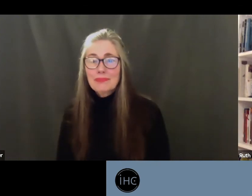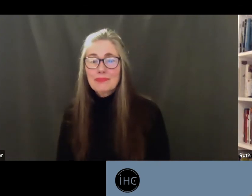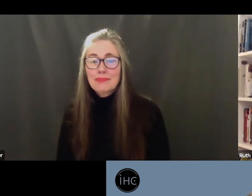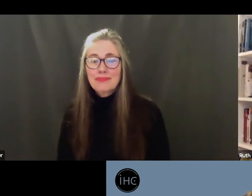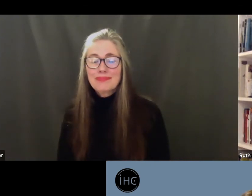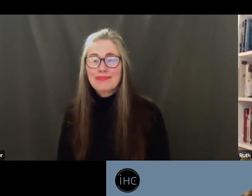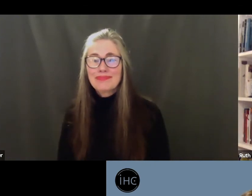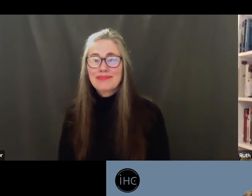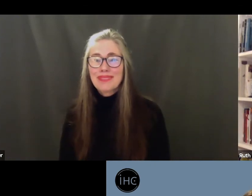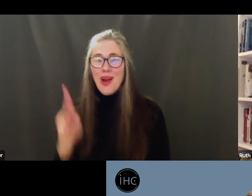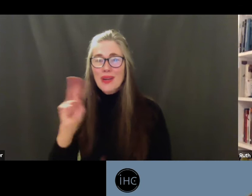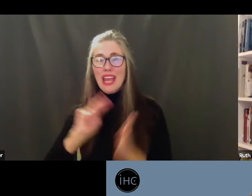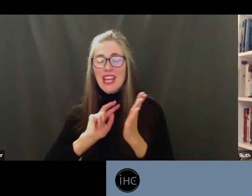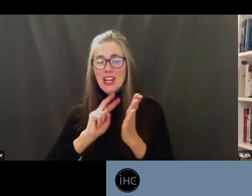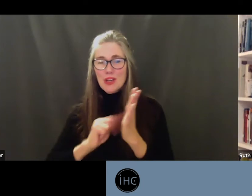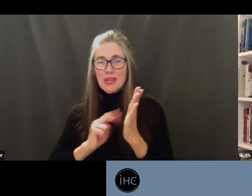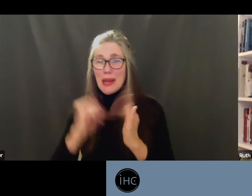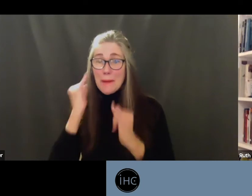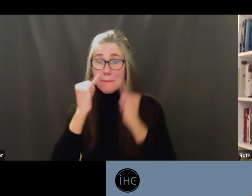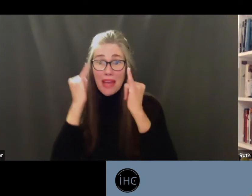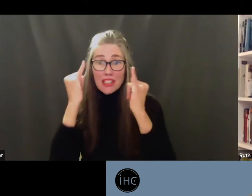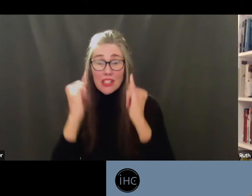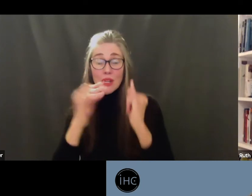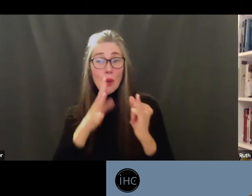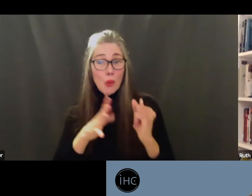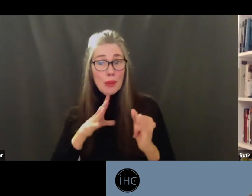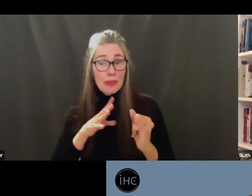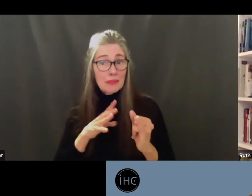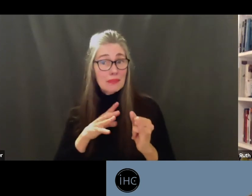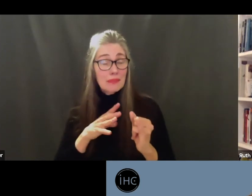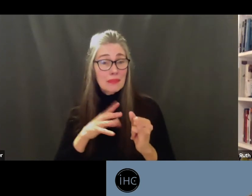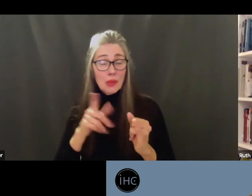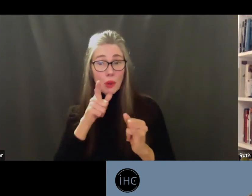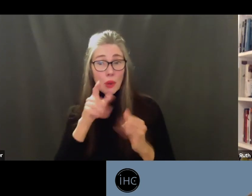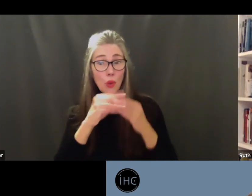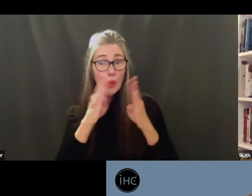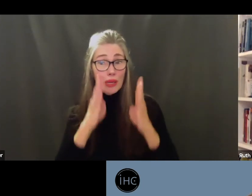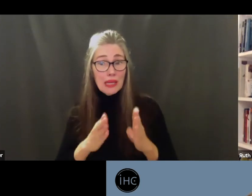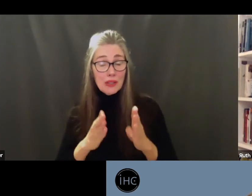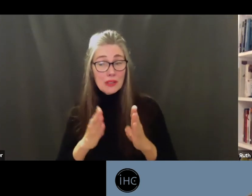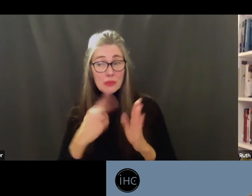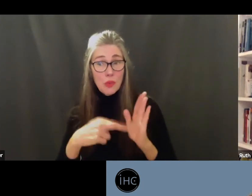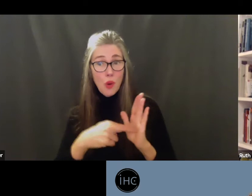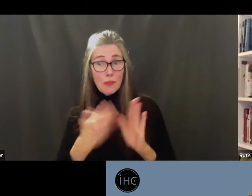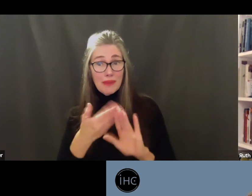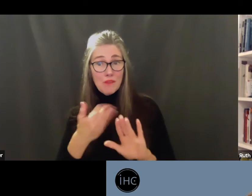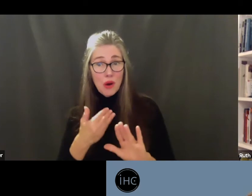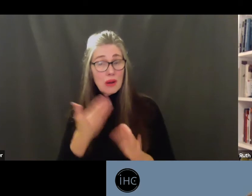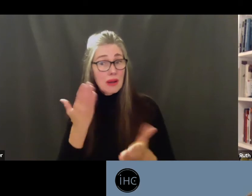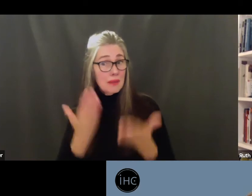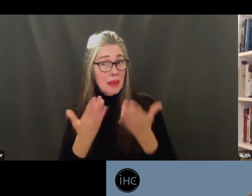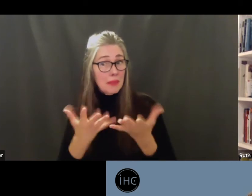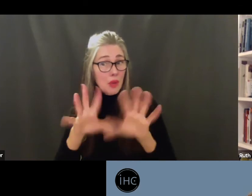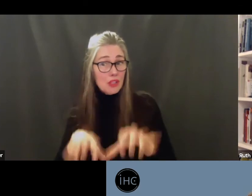this, written in the first person. I imagine there were also women in history in leadership roles whose intent was also to gain